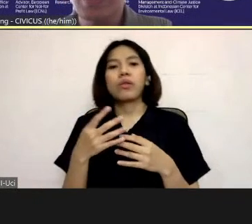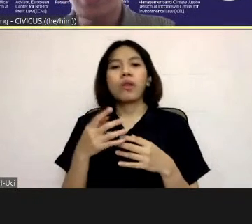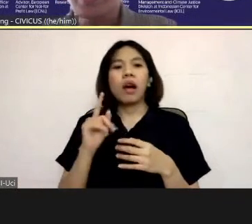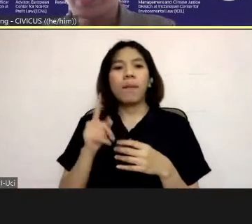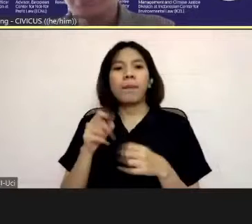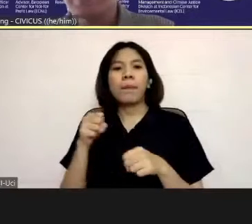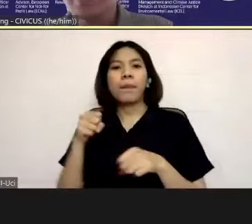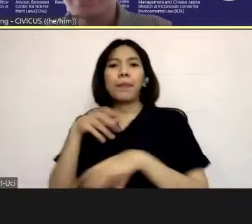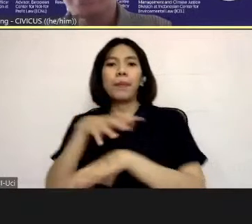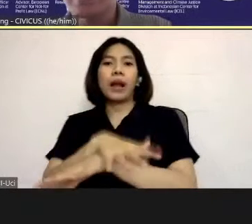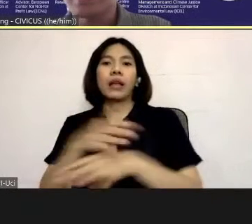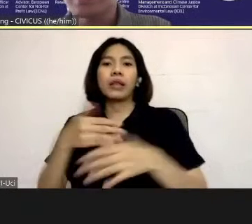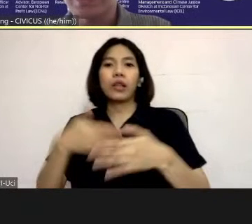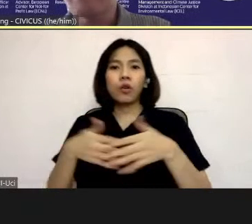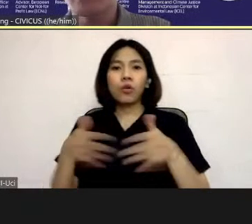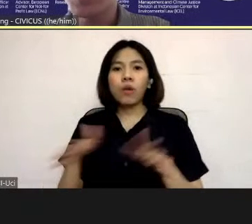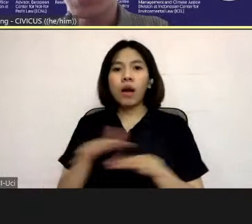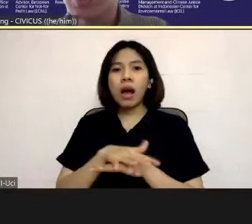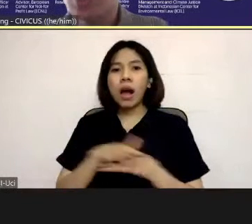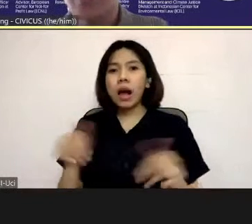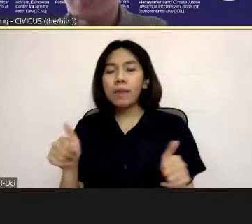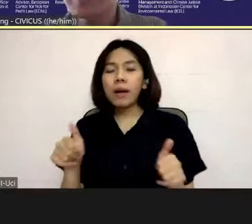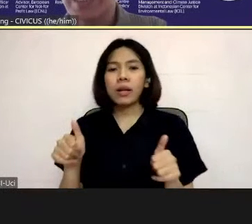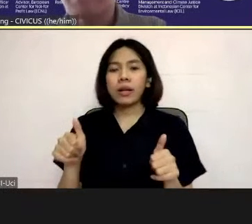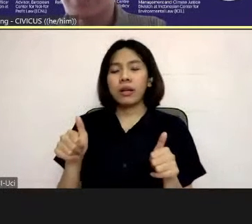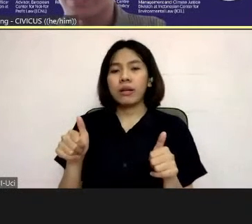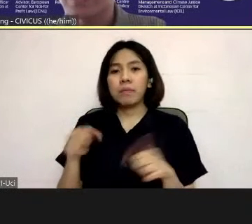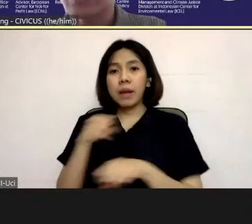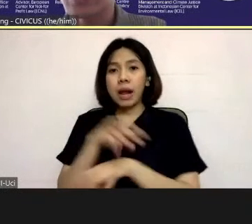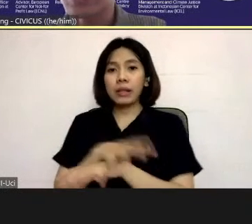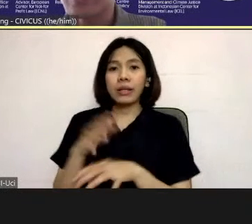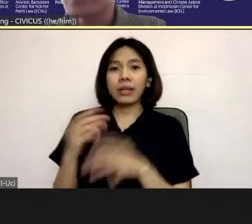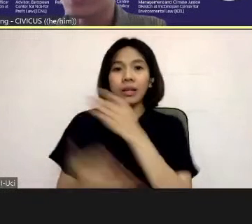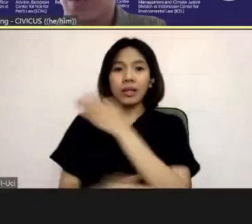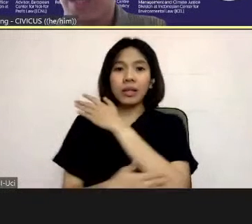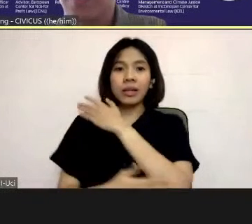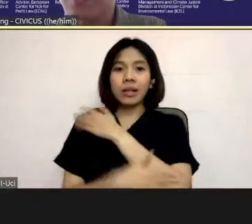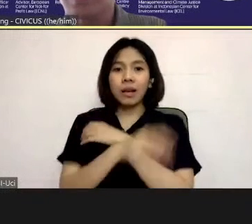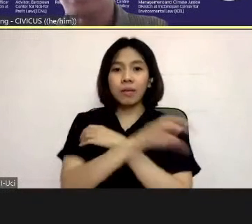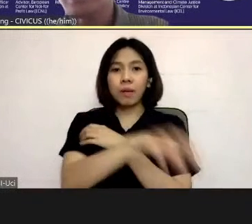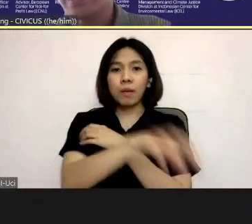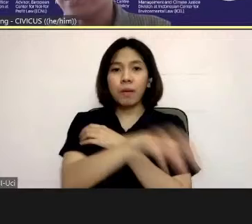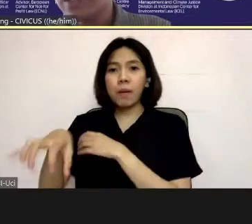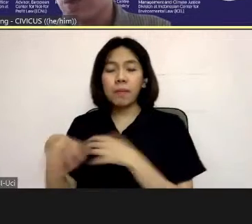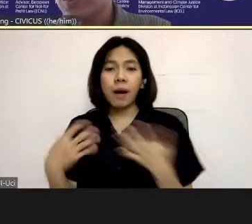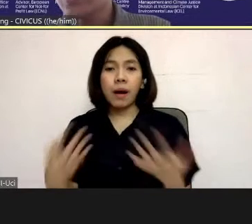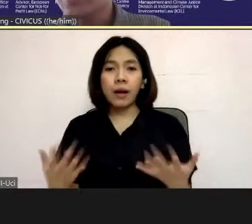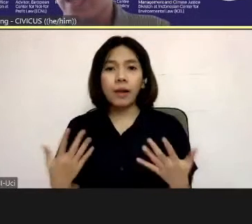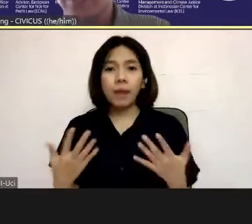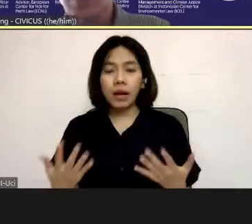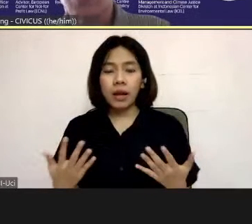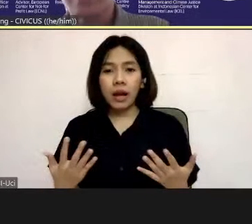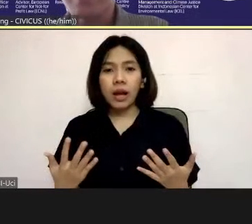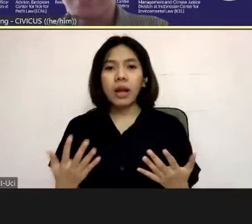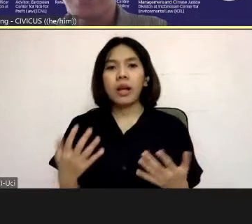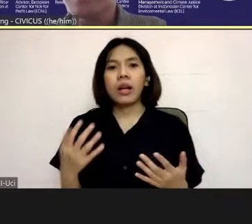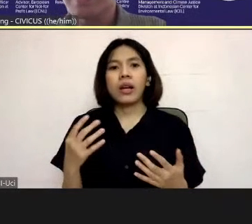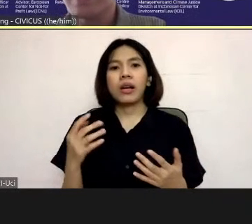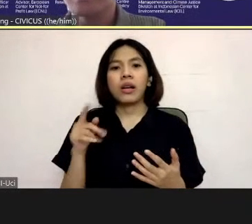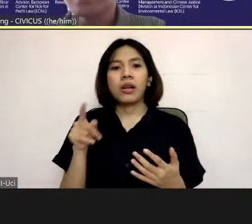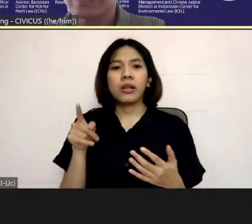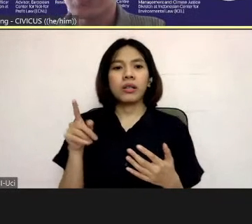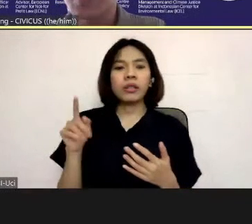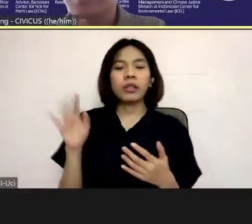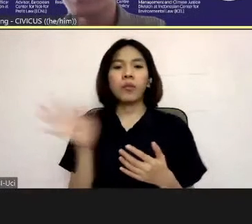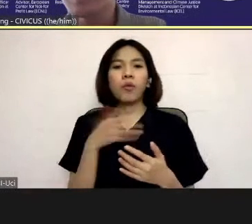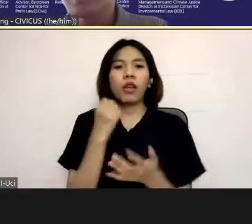holders, by the imposition of legal and practical constraints, and then although CSOs exist